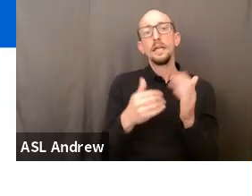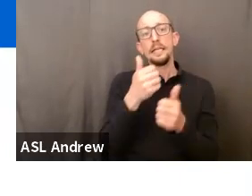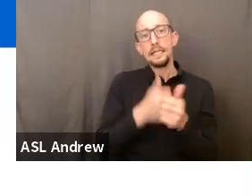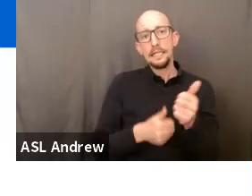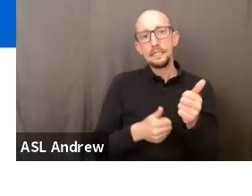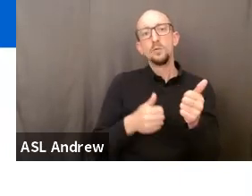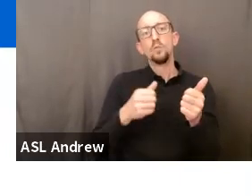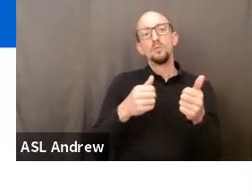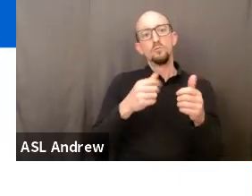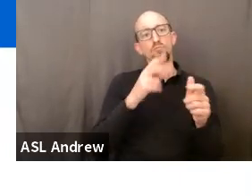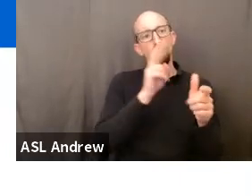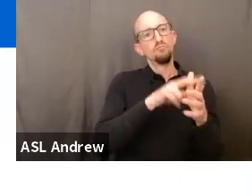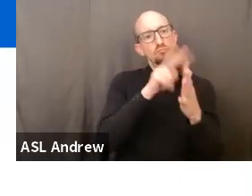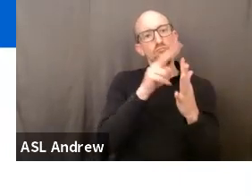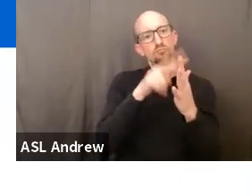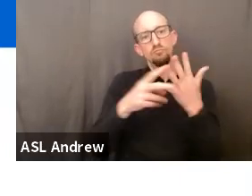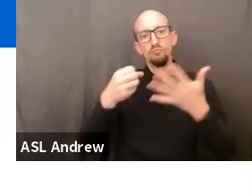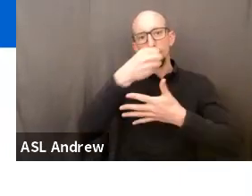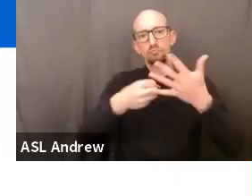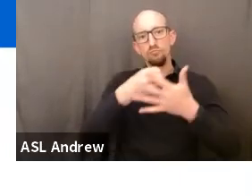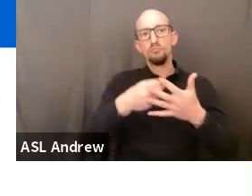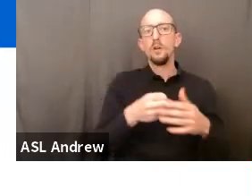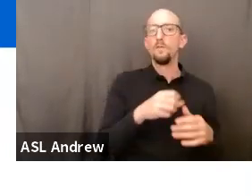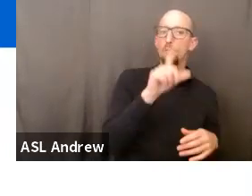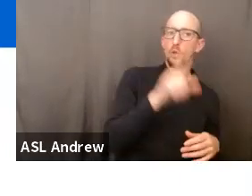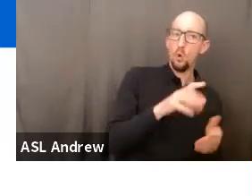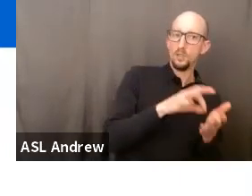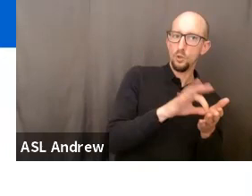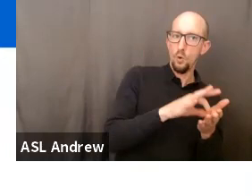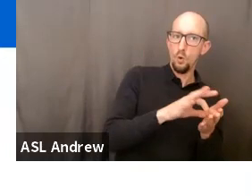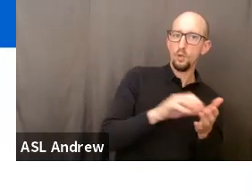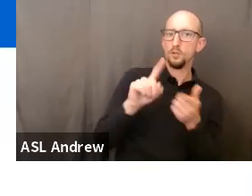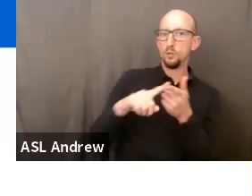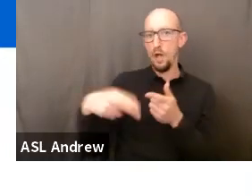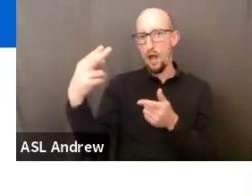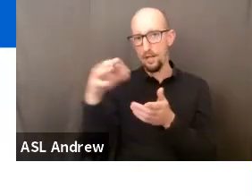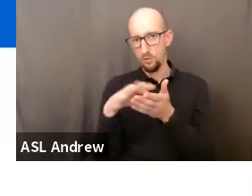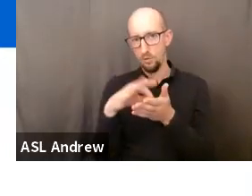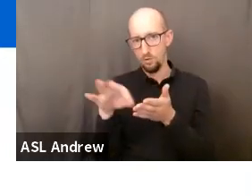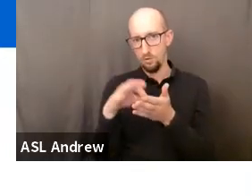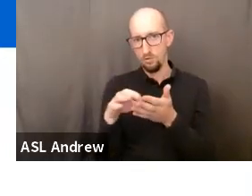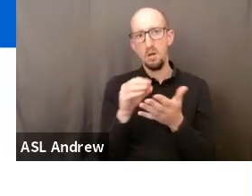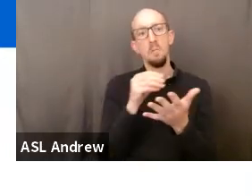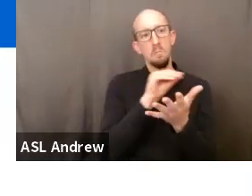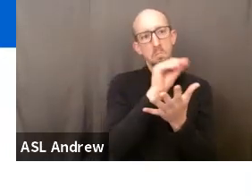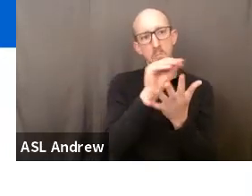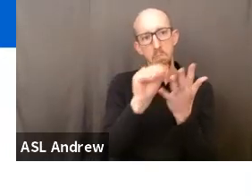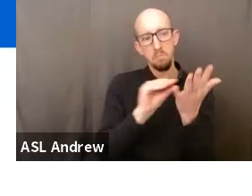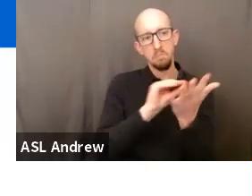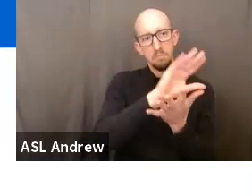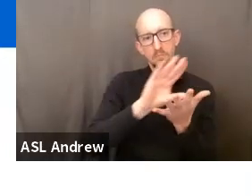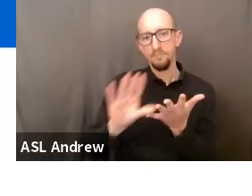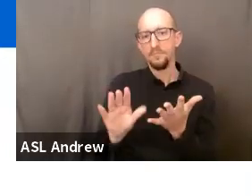highest score. Yeah. And then we add together the number of